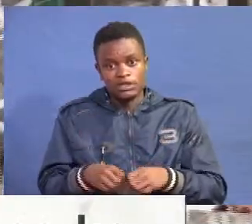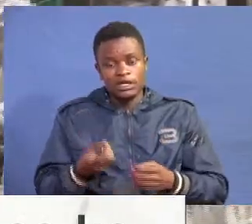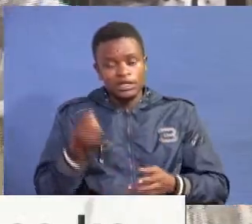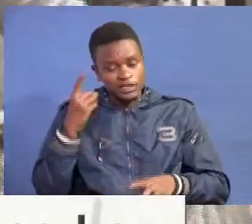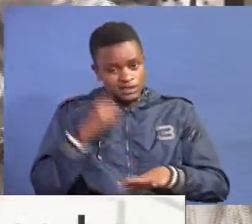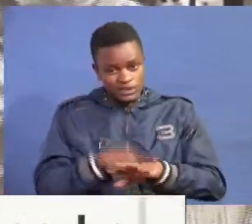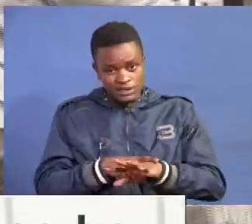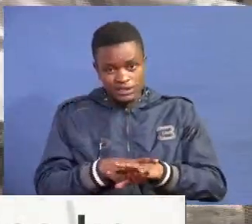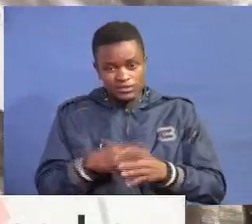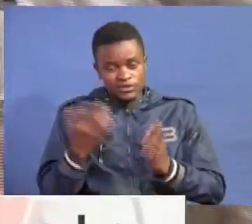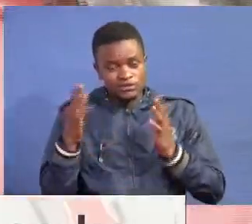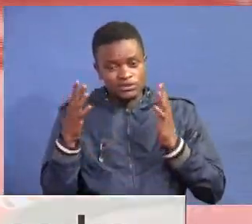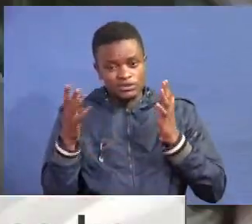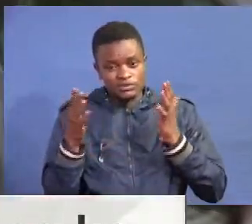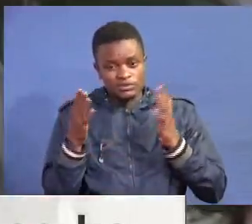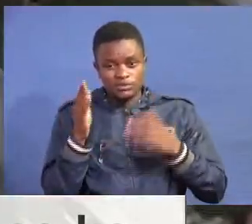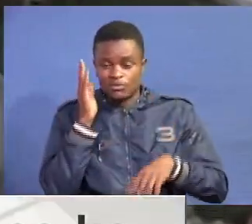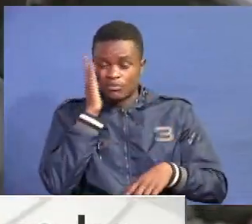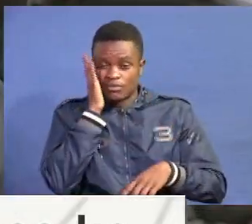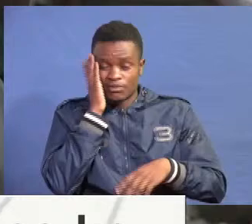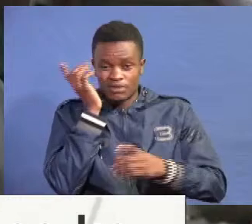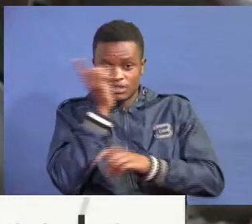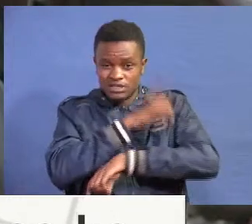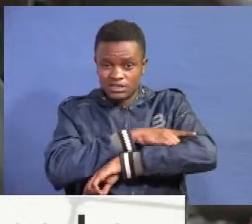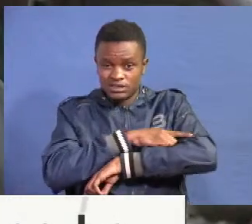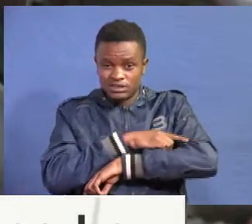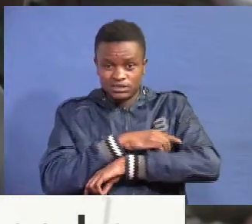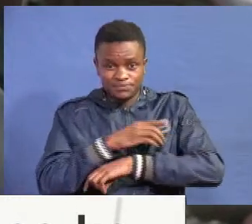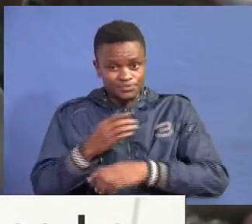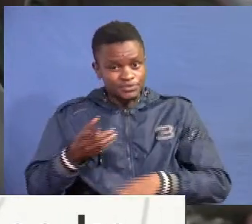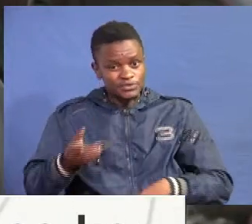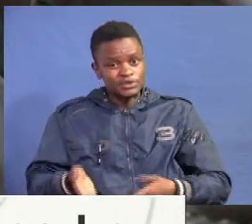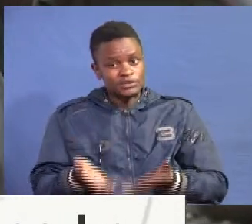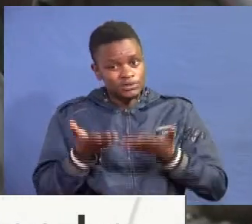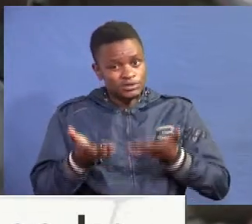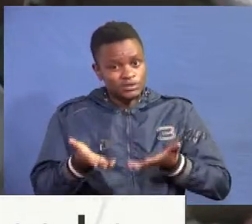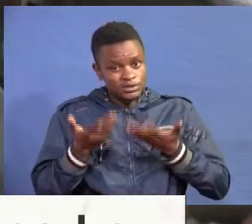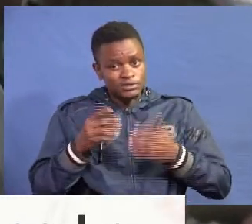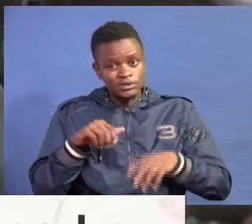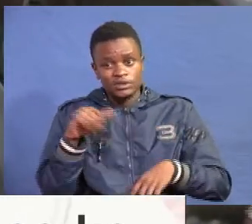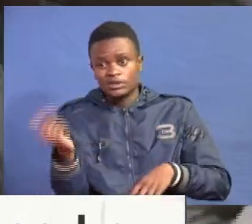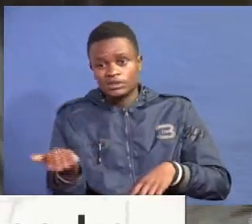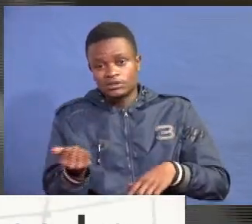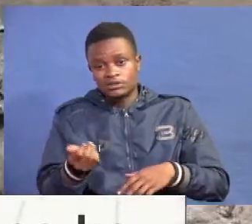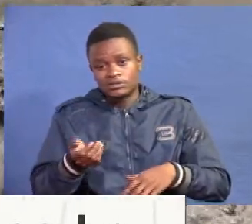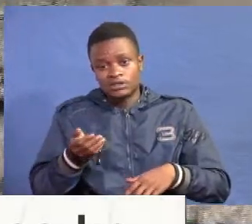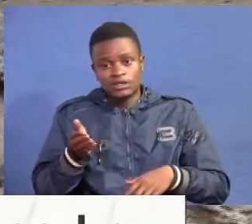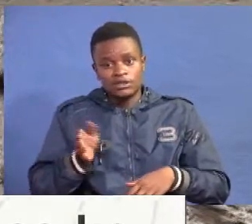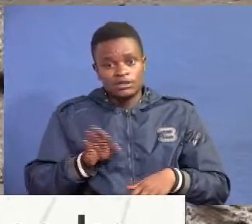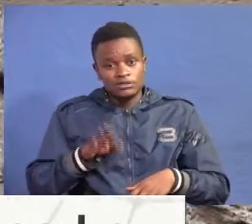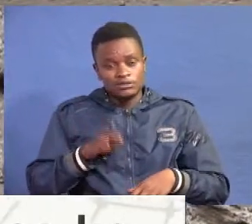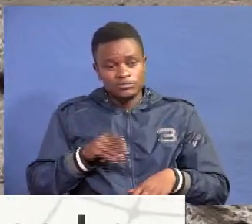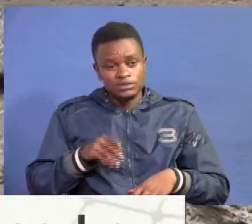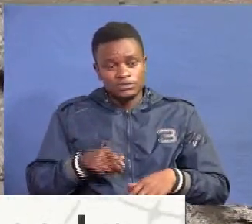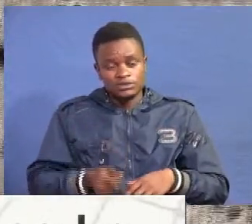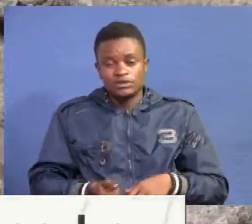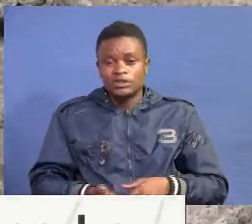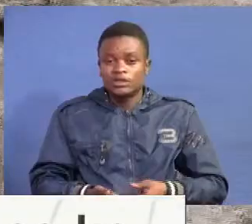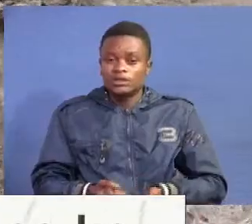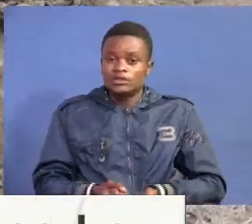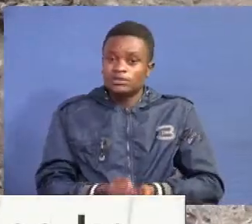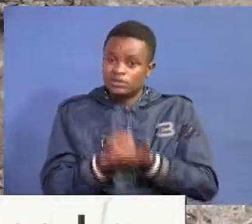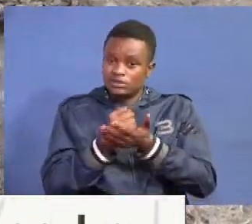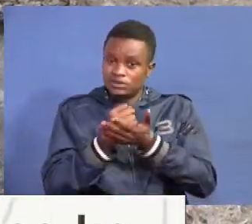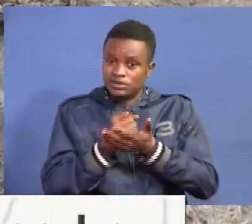their milestones, these mothers also encouraged fellow women to continue striving and supporting each other for the sake of